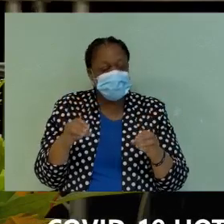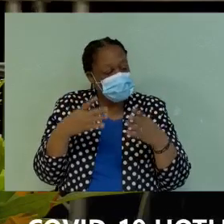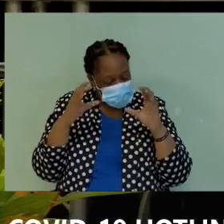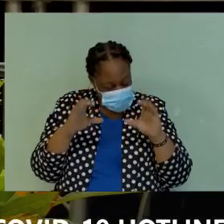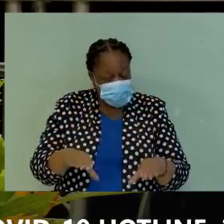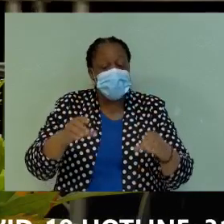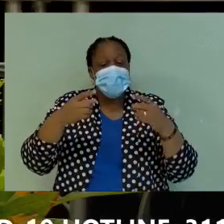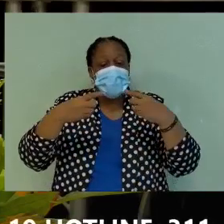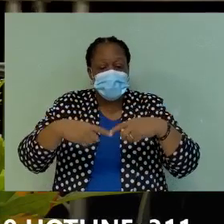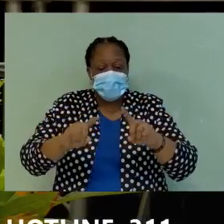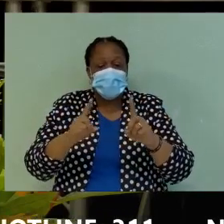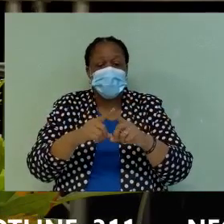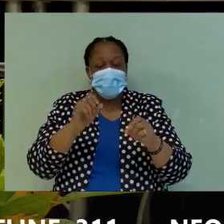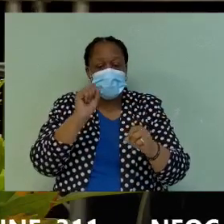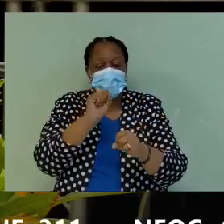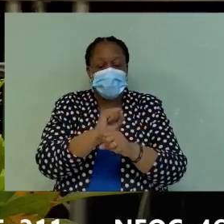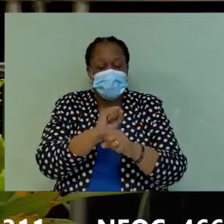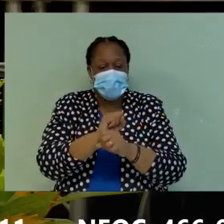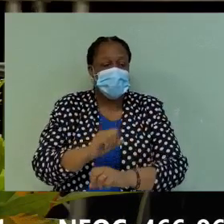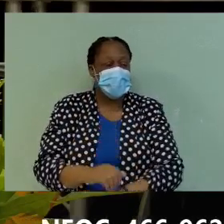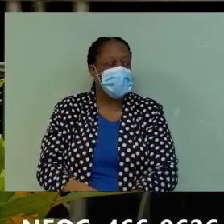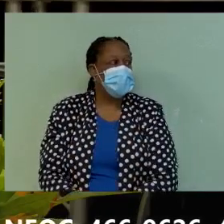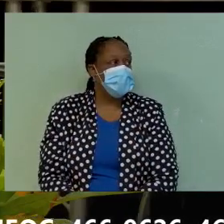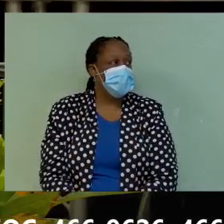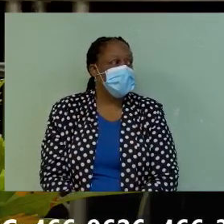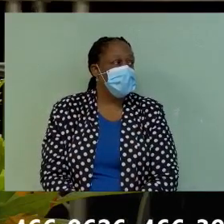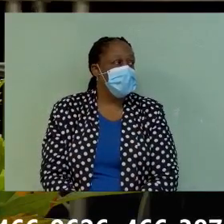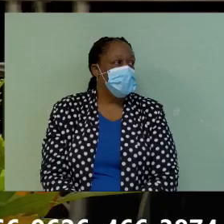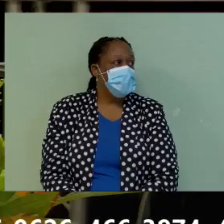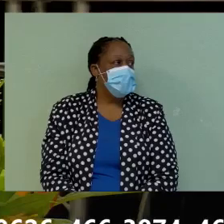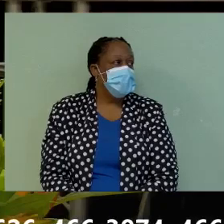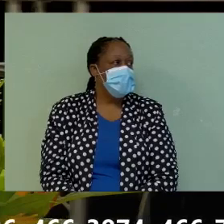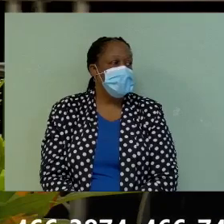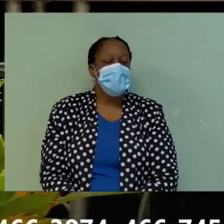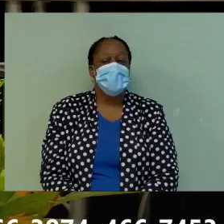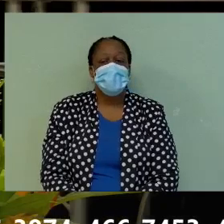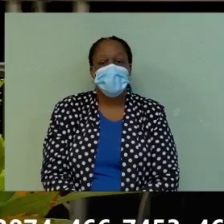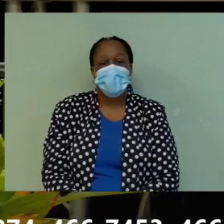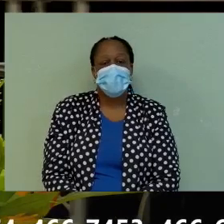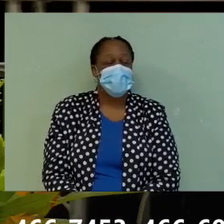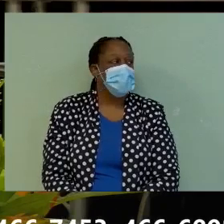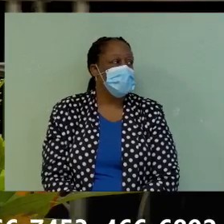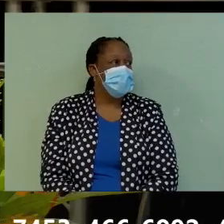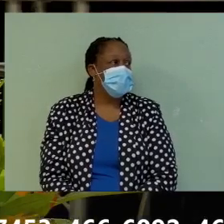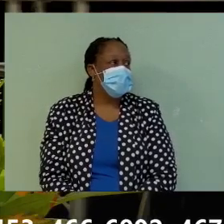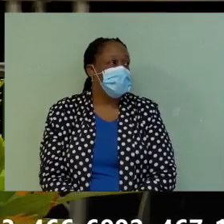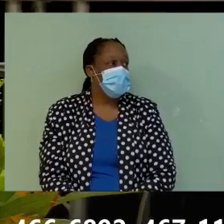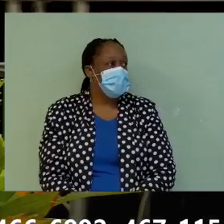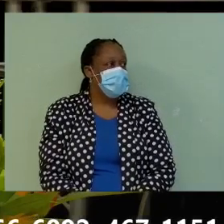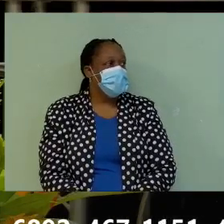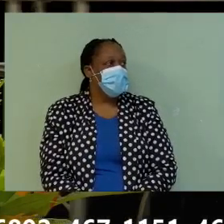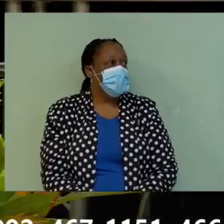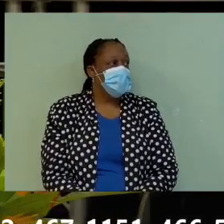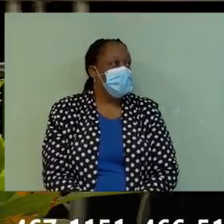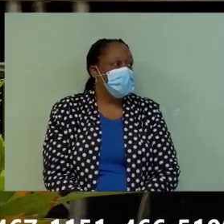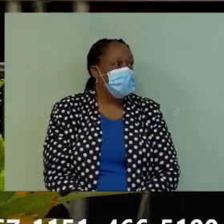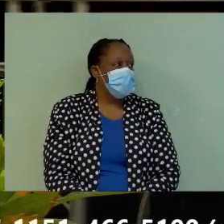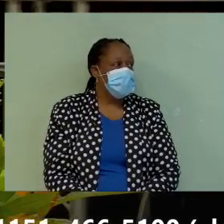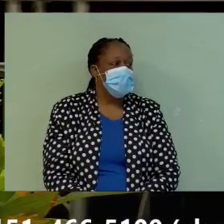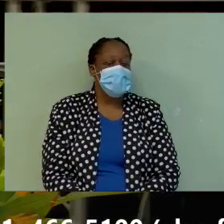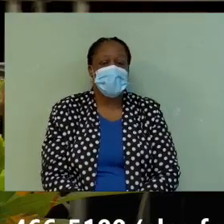persons are free to return to the workplace and to normal activity. And that's one of the reasons why I